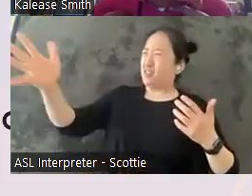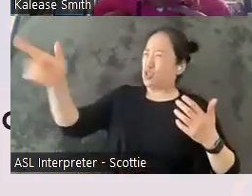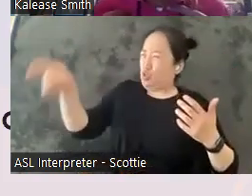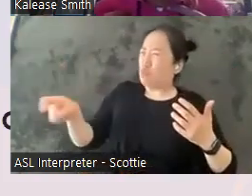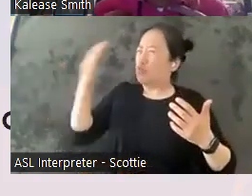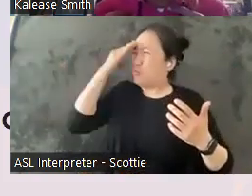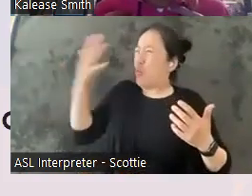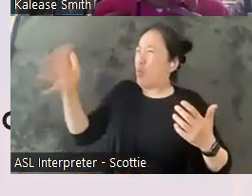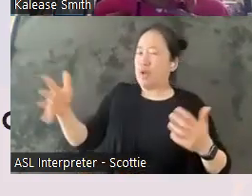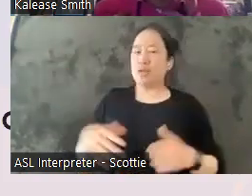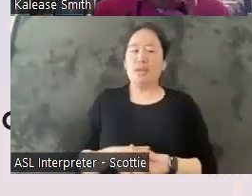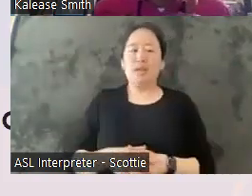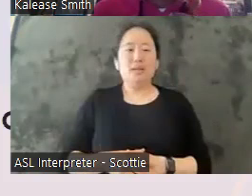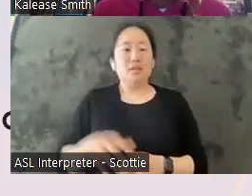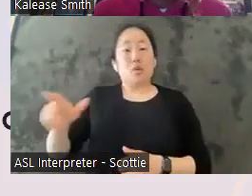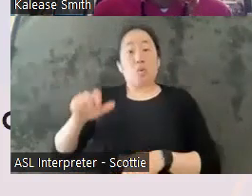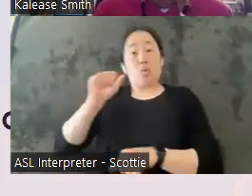exert my boundaries, I guess.